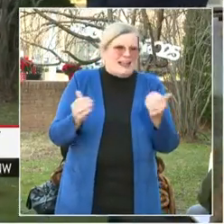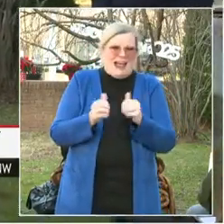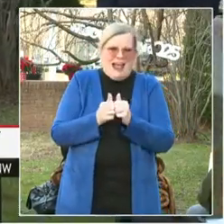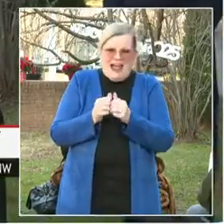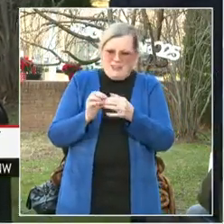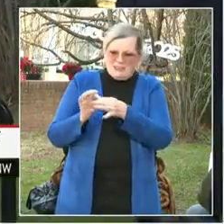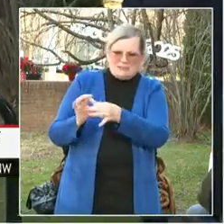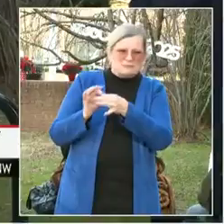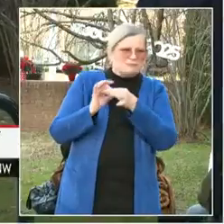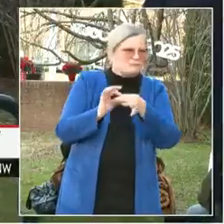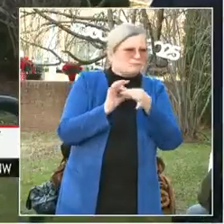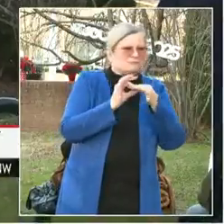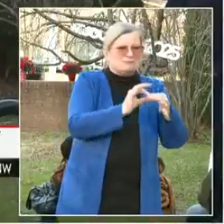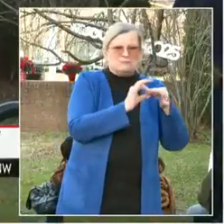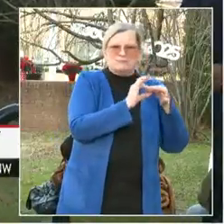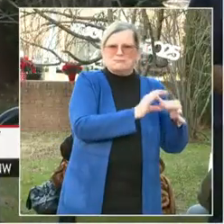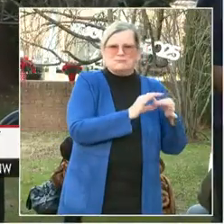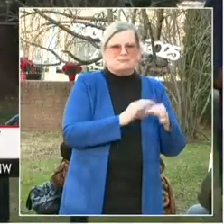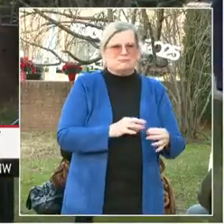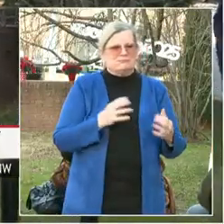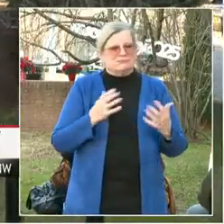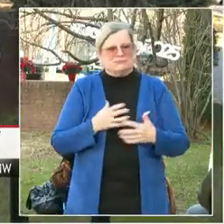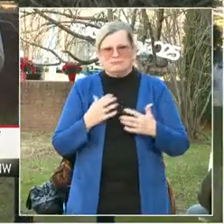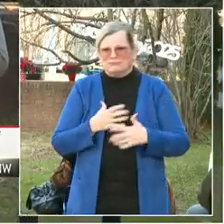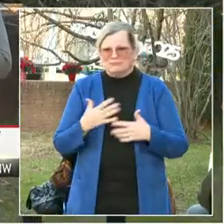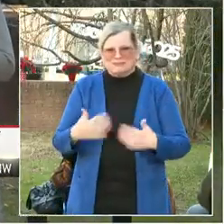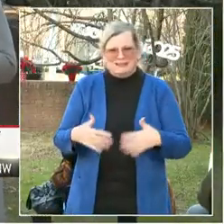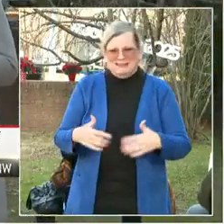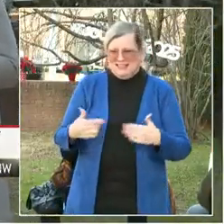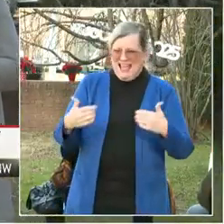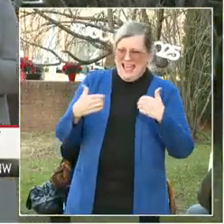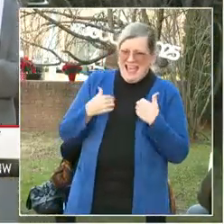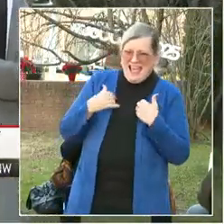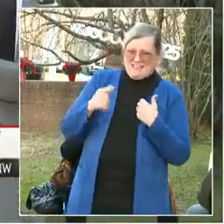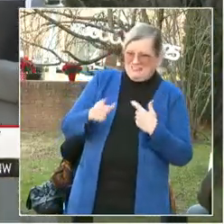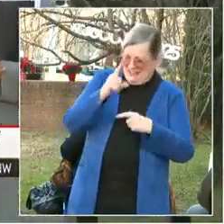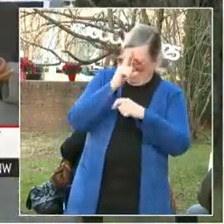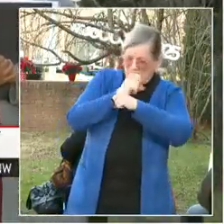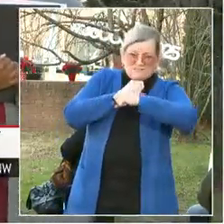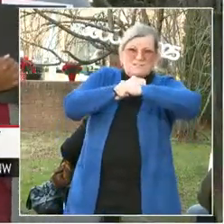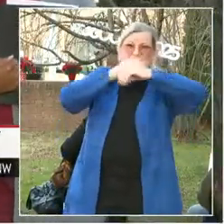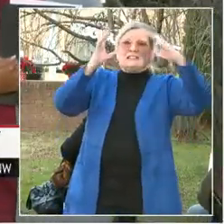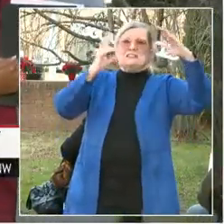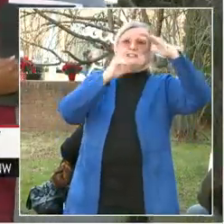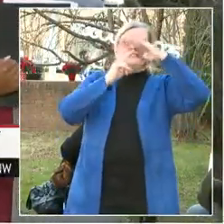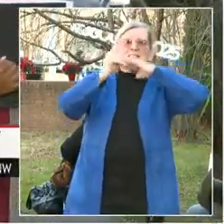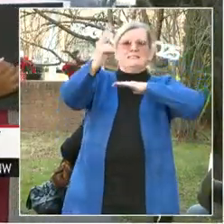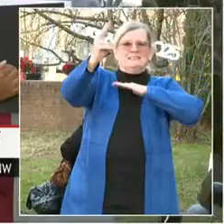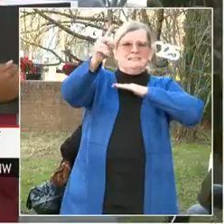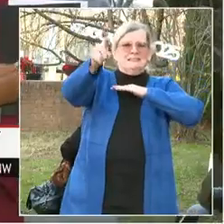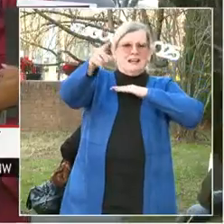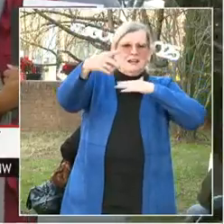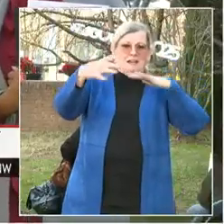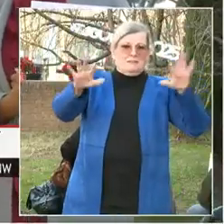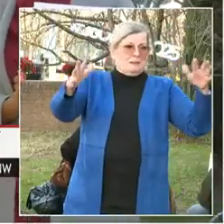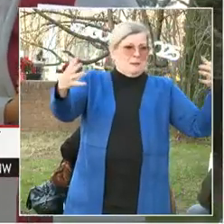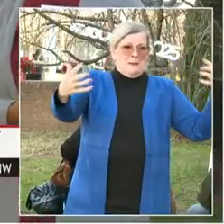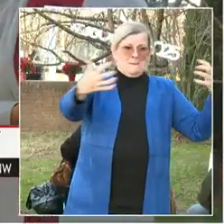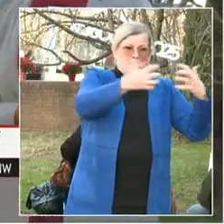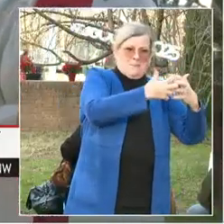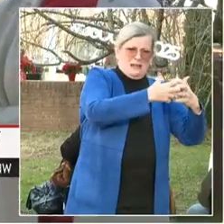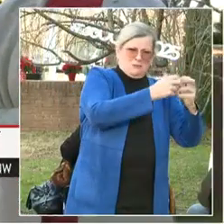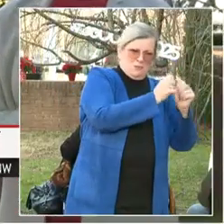the head. When you have vision at the city level, at the public level, matched with our faith community, you can do big